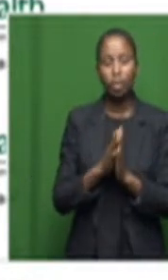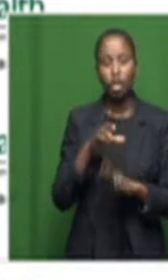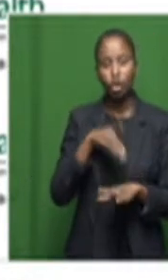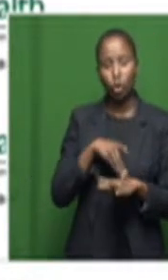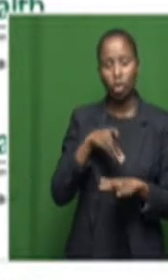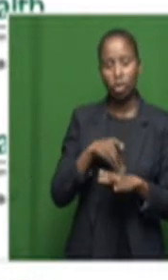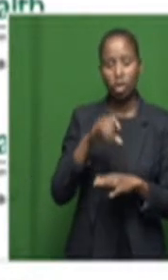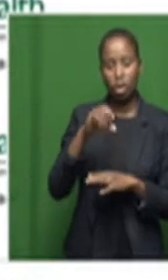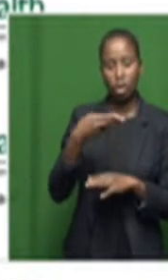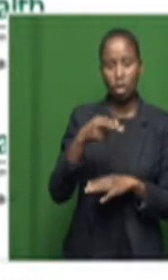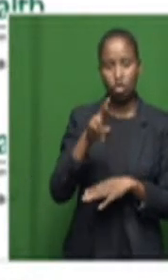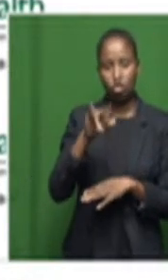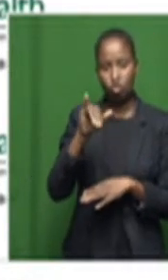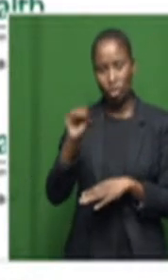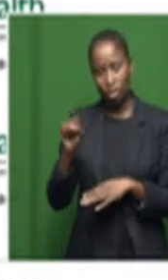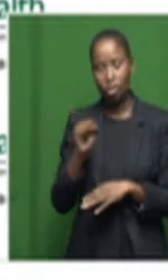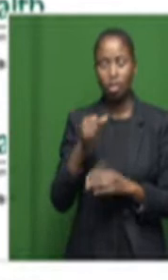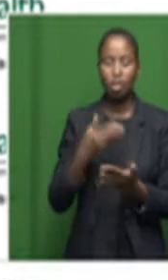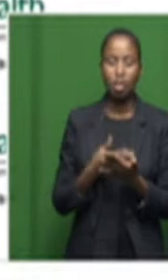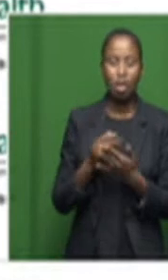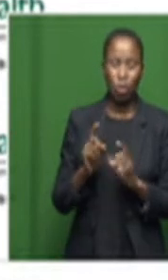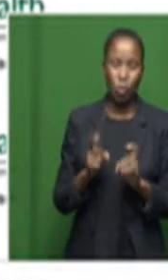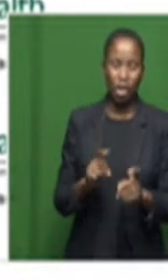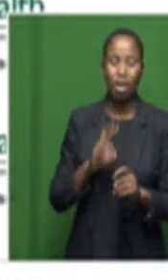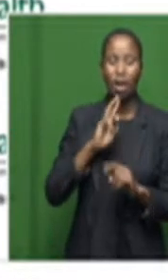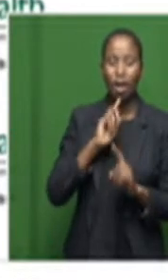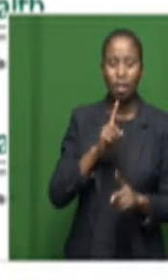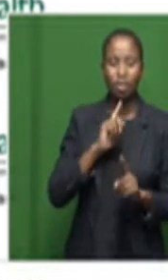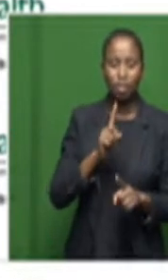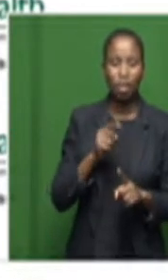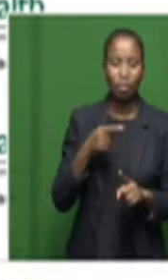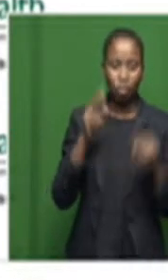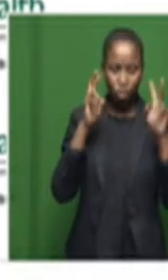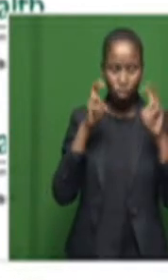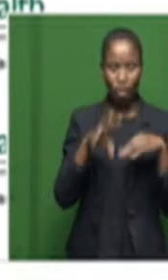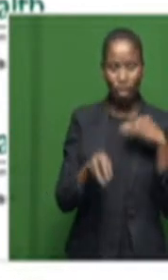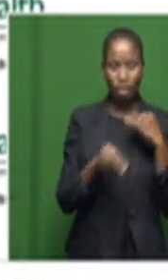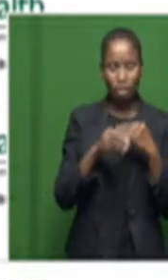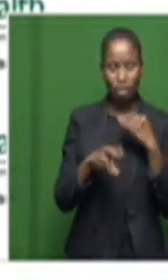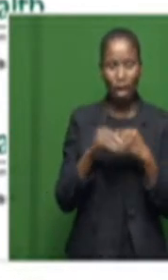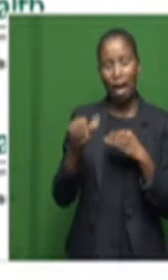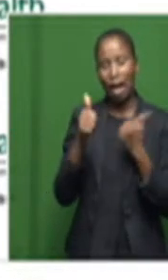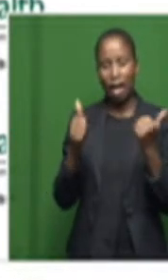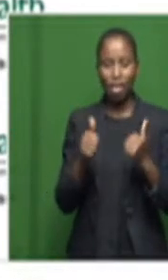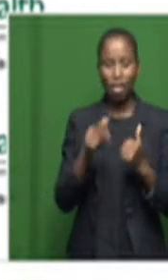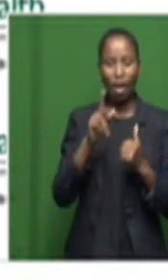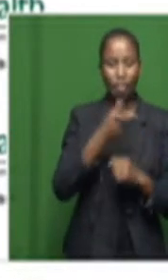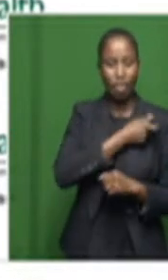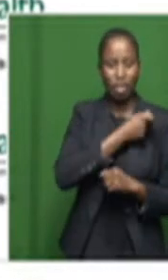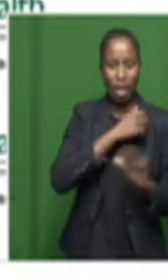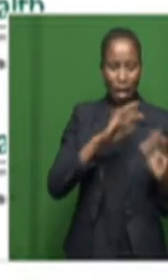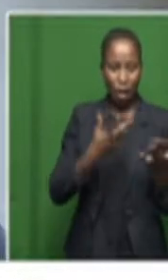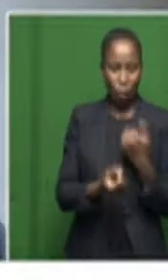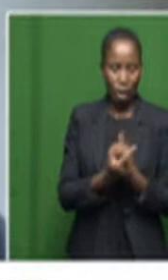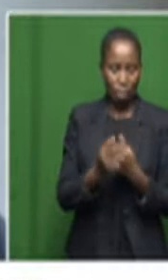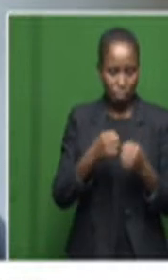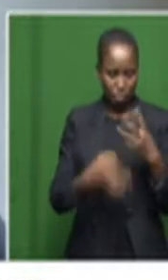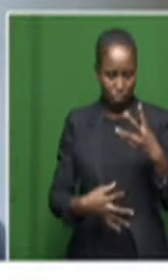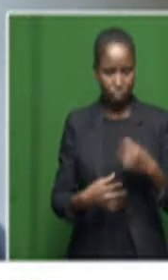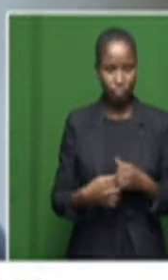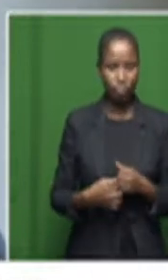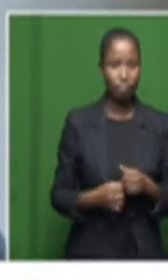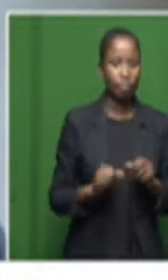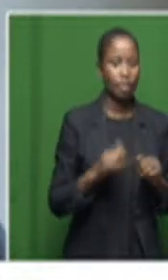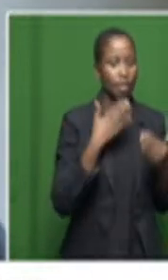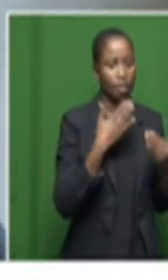just to quickly respond to the issues about the addition of other vaccines. Thank you. Okay, thank you very much, Minister.